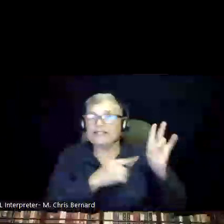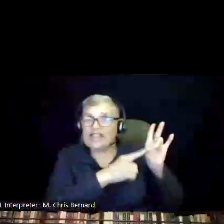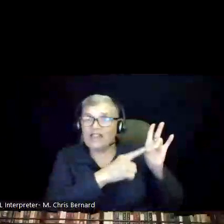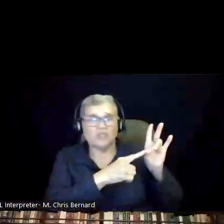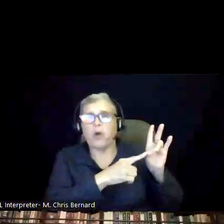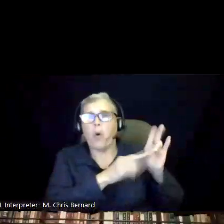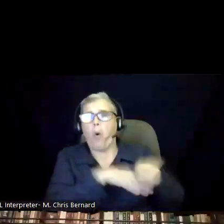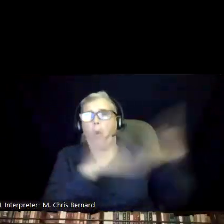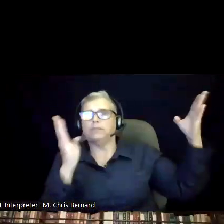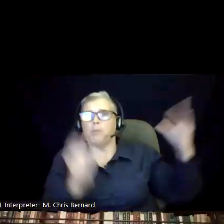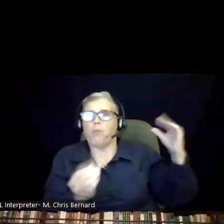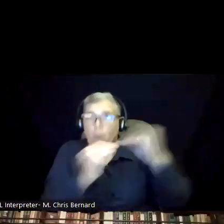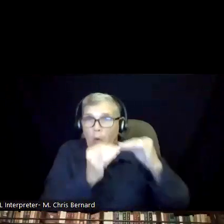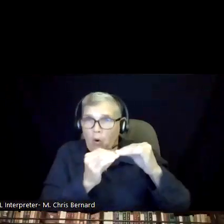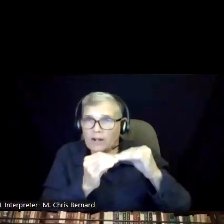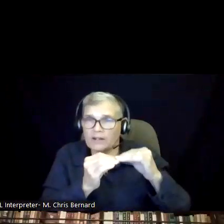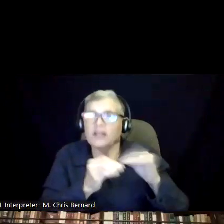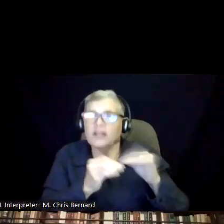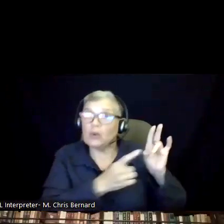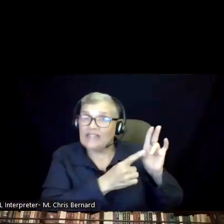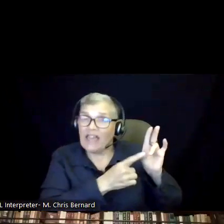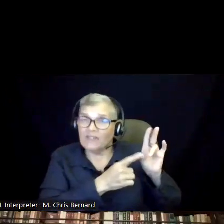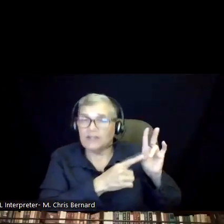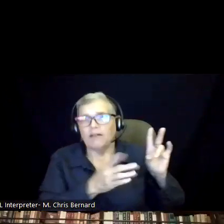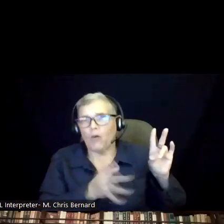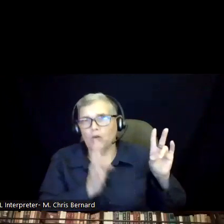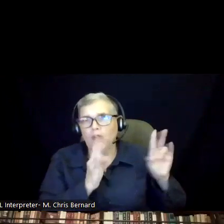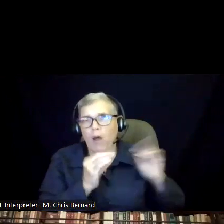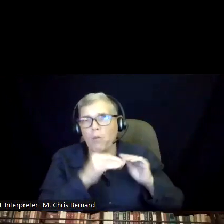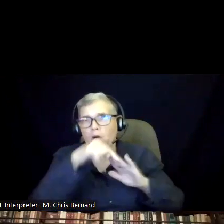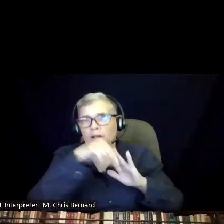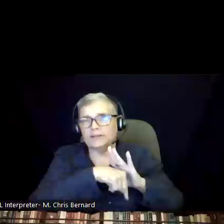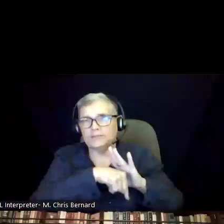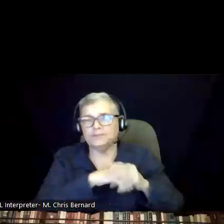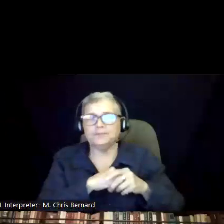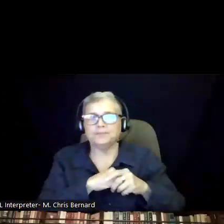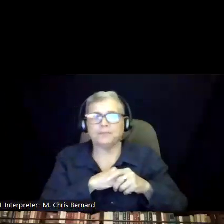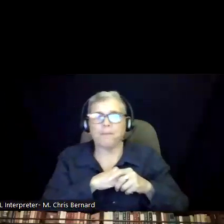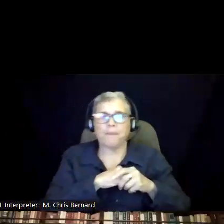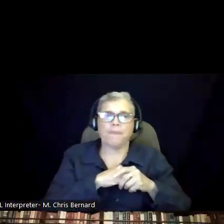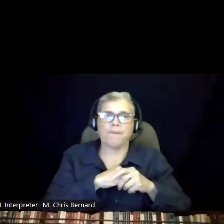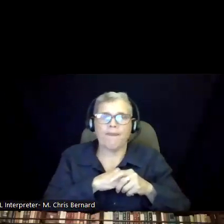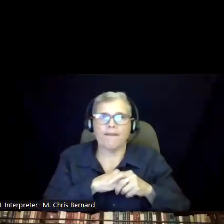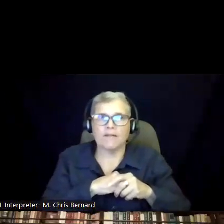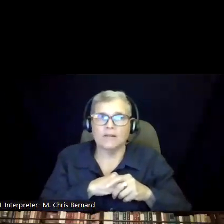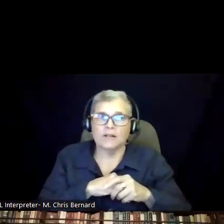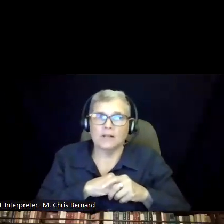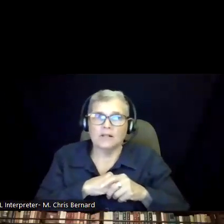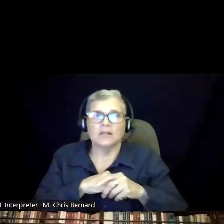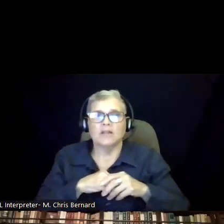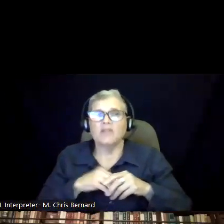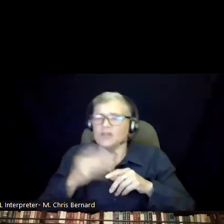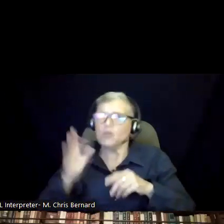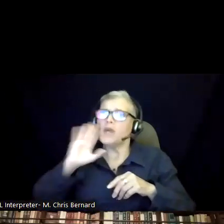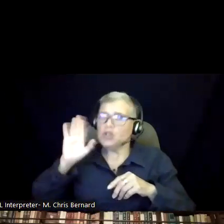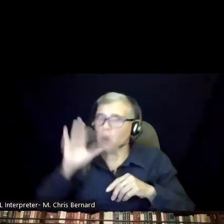And I'll bring it back around to those 7 tenets to say that there are a handful of other ways that